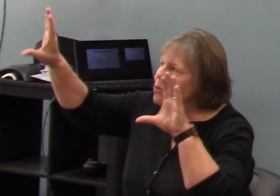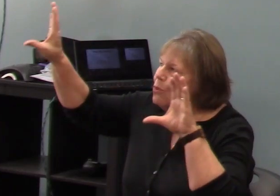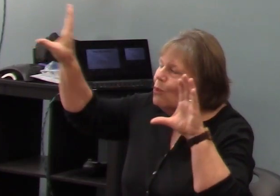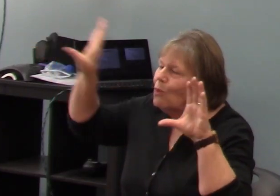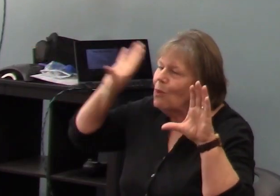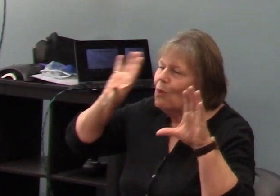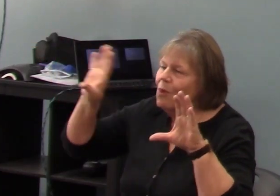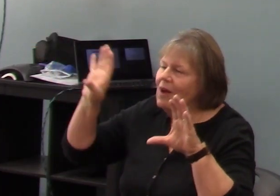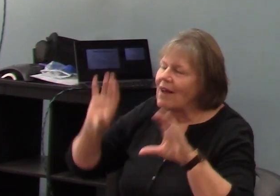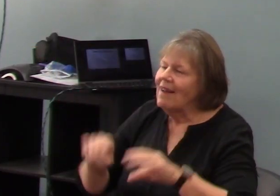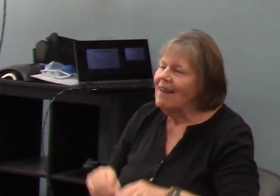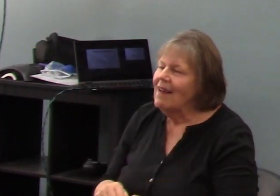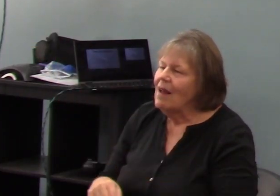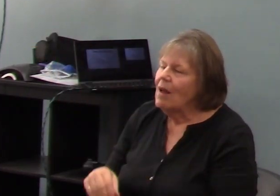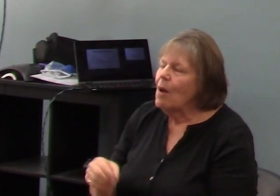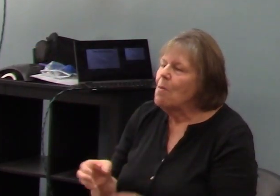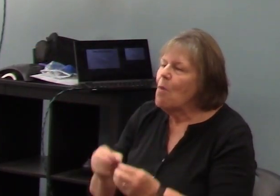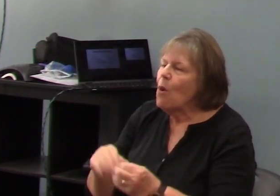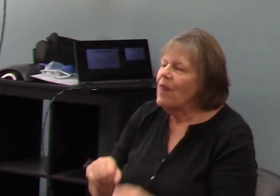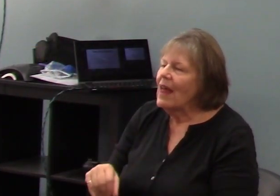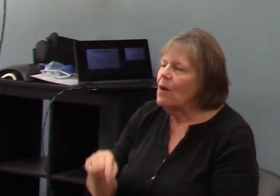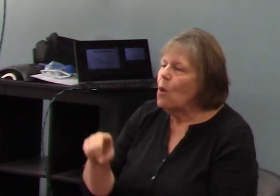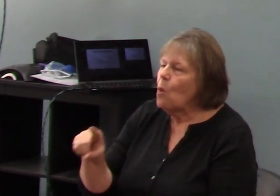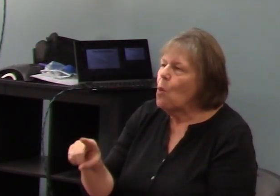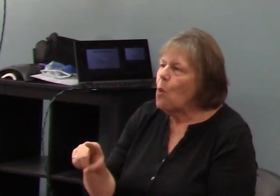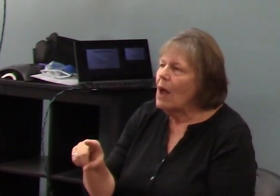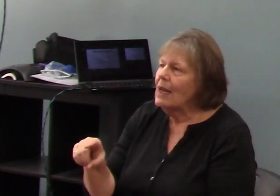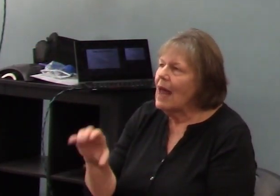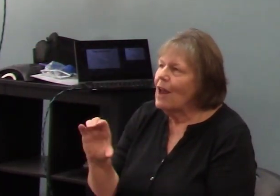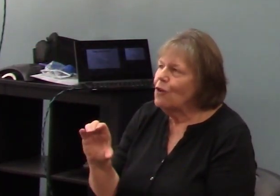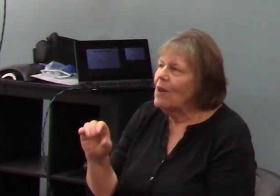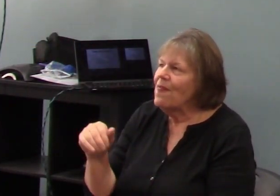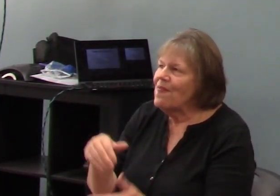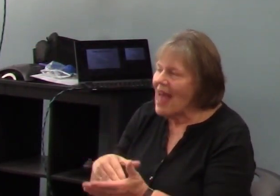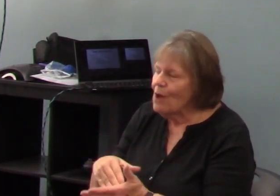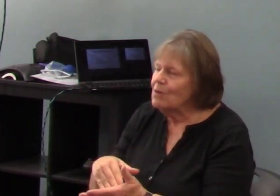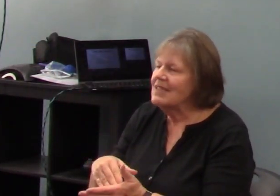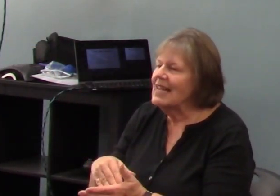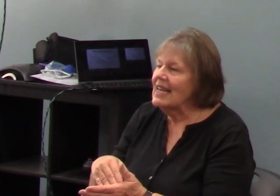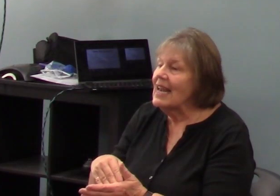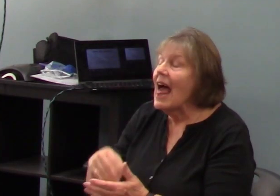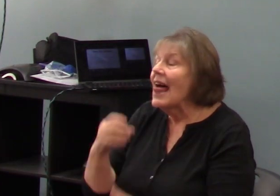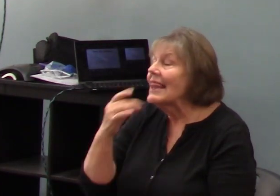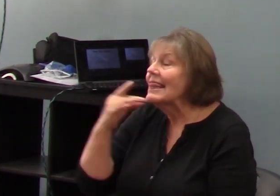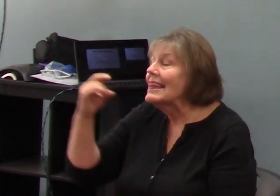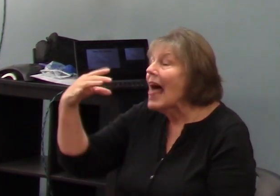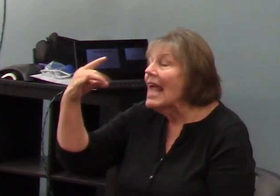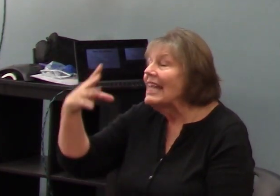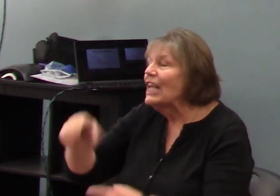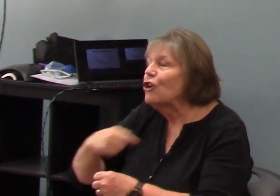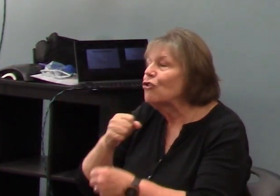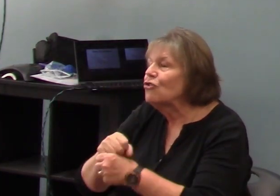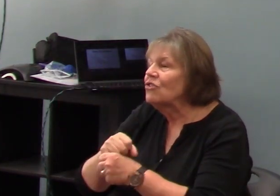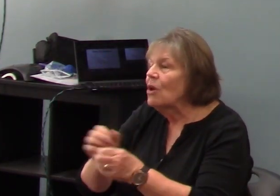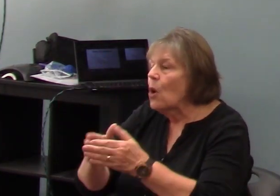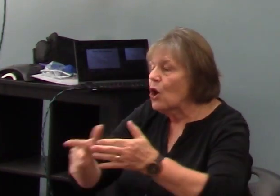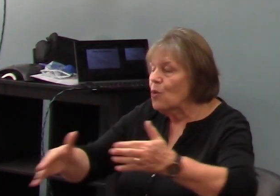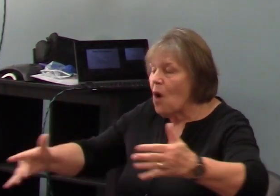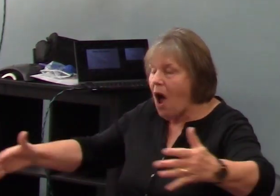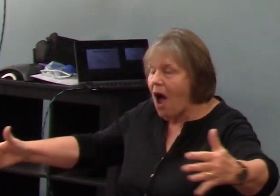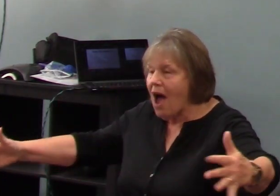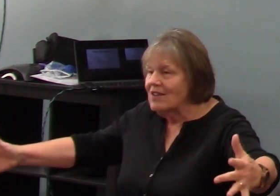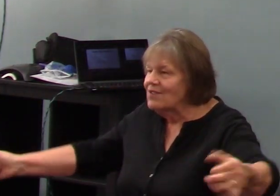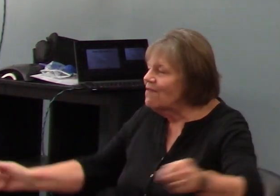Milky Way galaxy is over 100,000 light years across, filled with untold numbers of stars and planets and asteroids and moons.